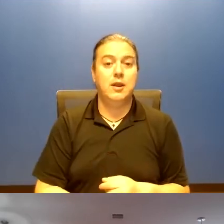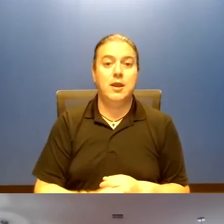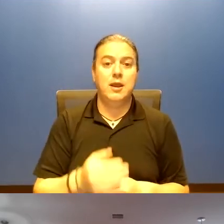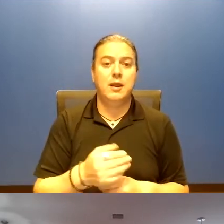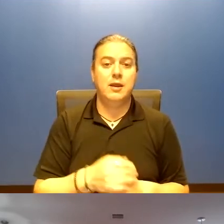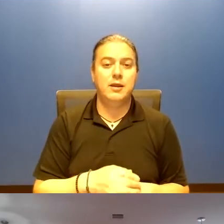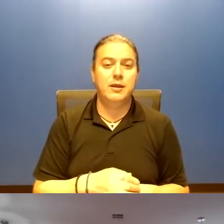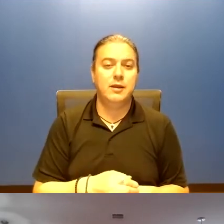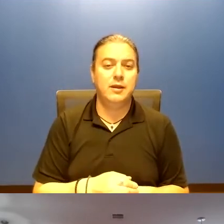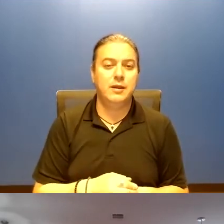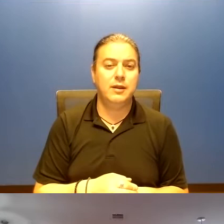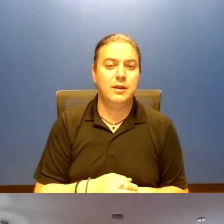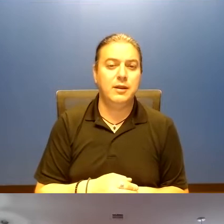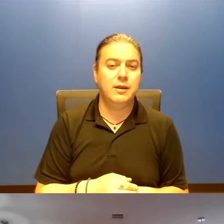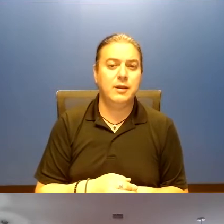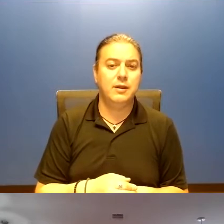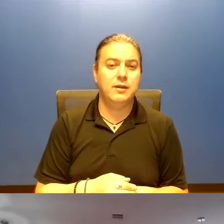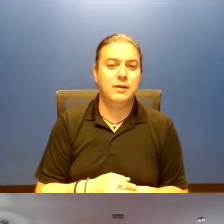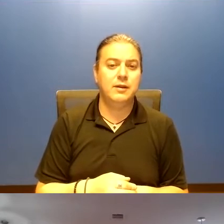my experience as a hospice social worker.